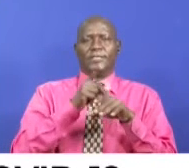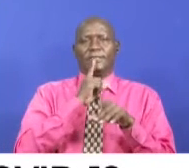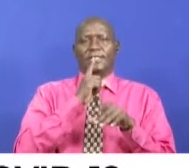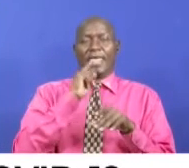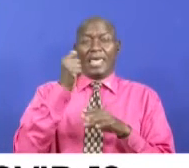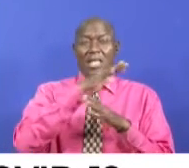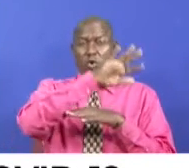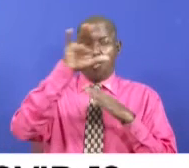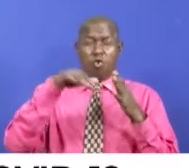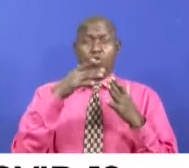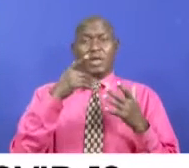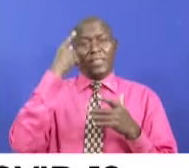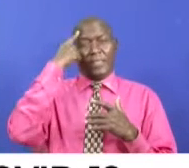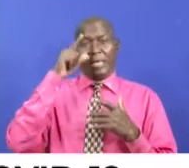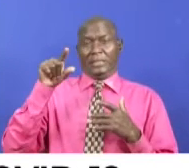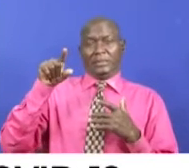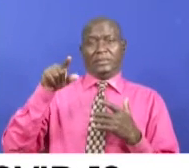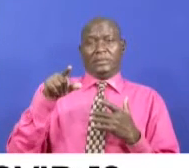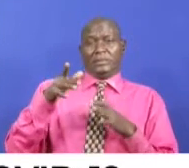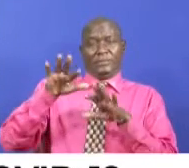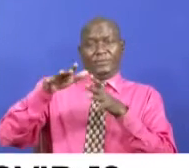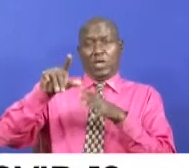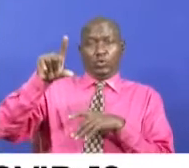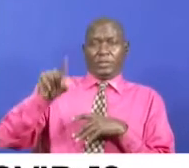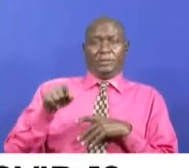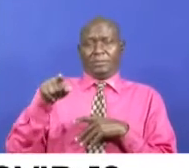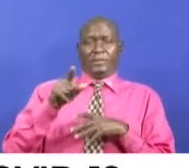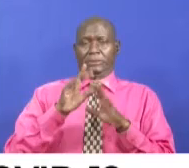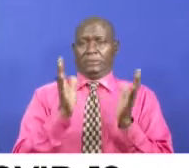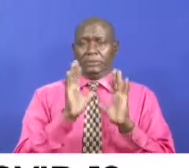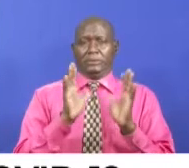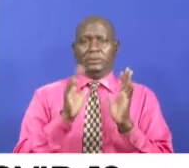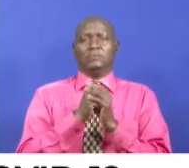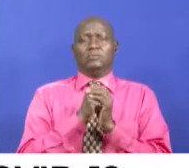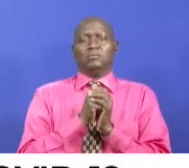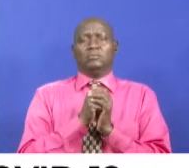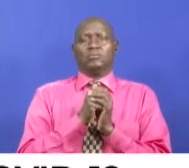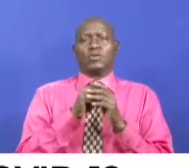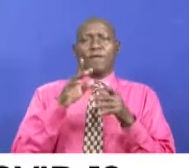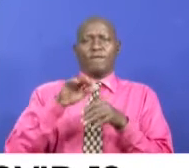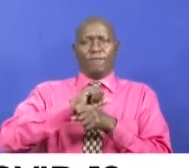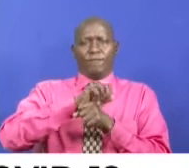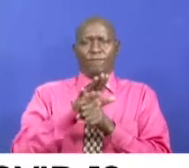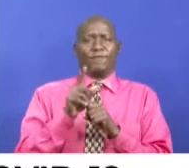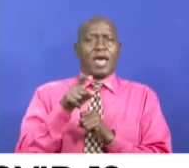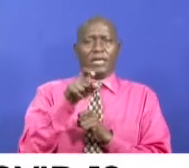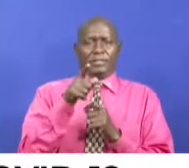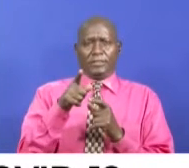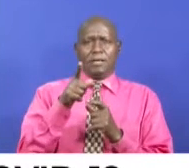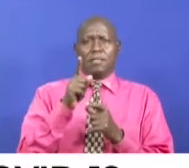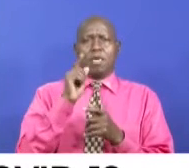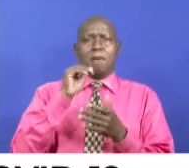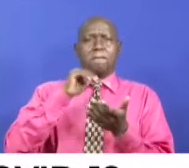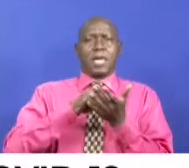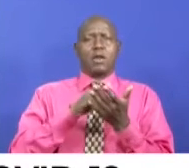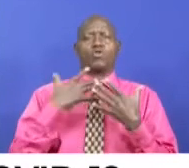the deadly coronavirus that has claimed more than 89,000 people globally and infected about 1.5 million people. Ruto, who